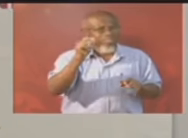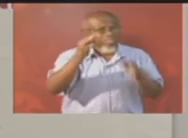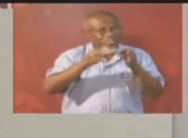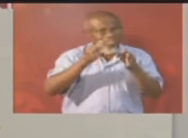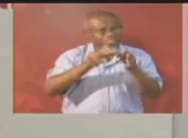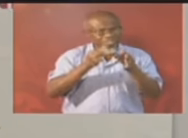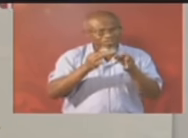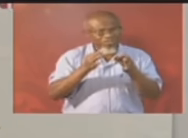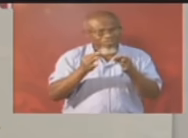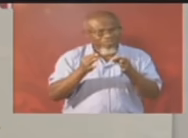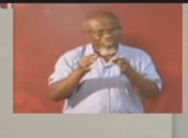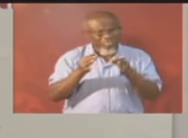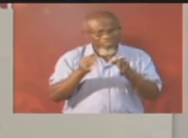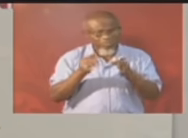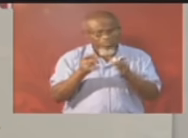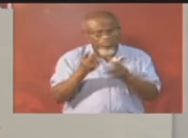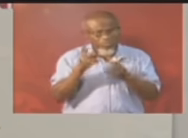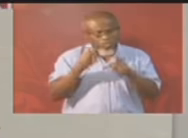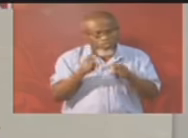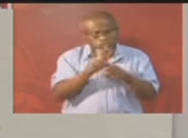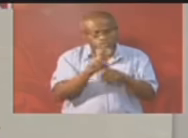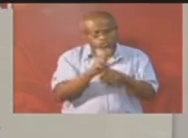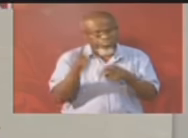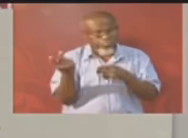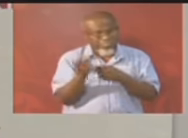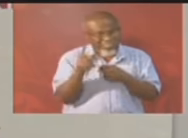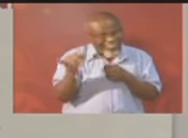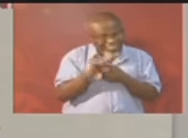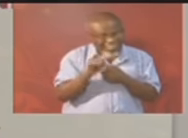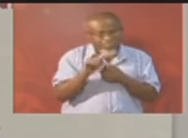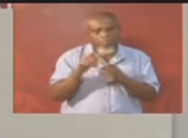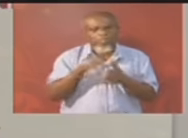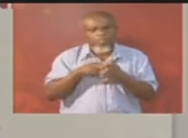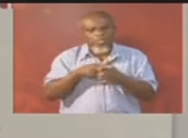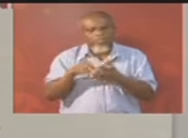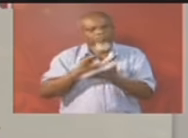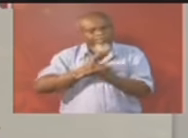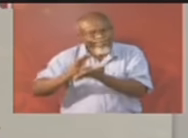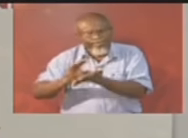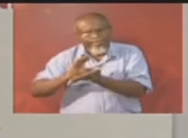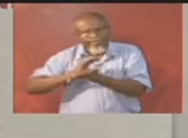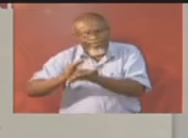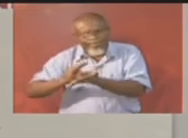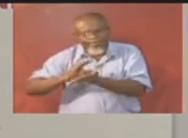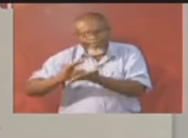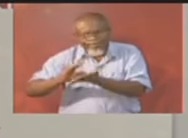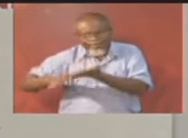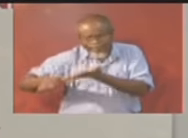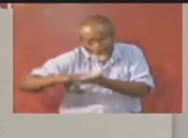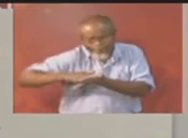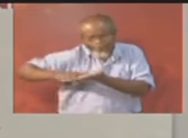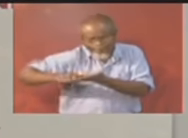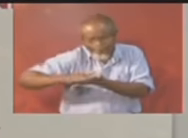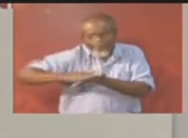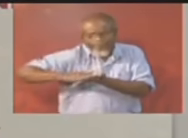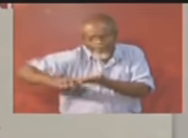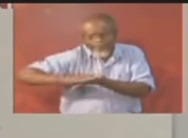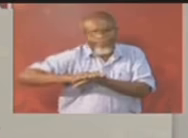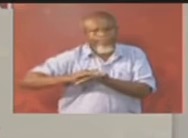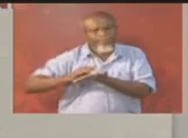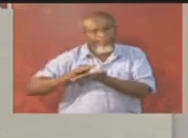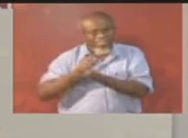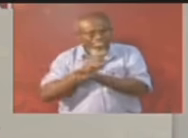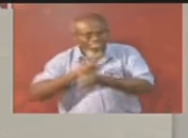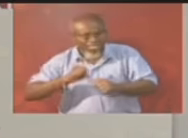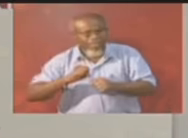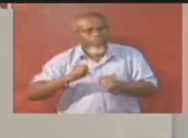isolating individual use and clean down so that we can reduce that risk of cross-contamination from shared surfaces.